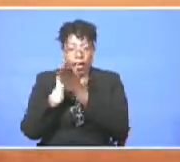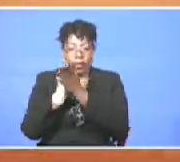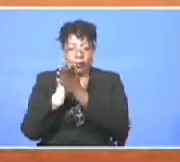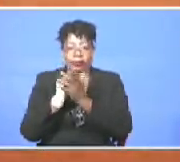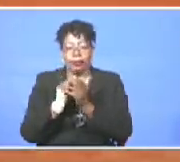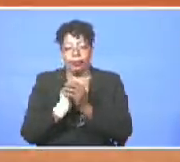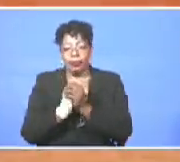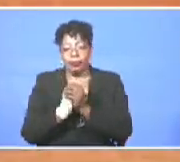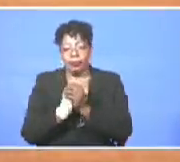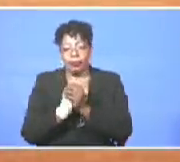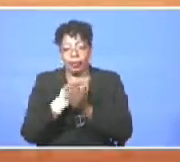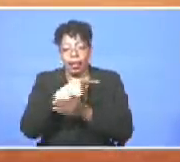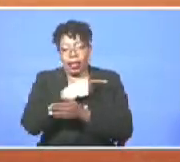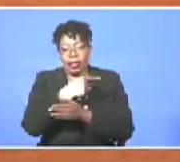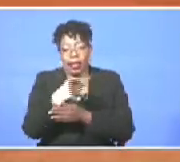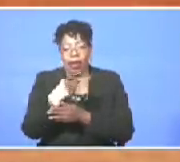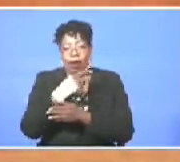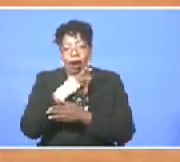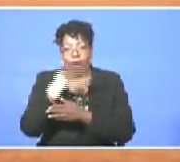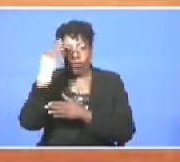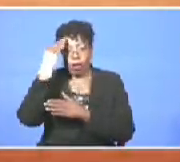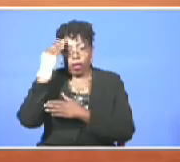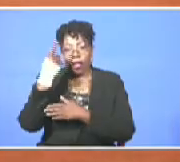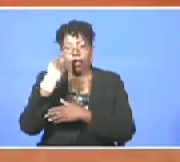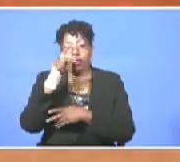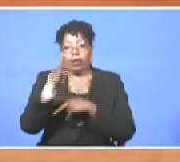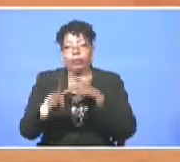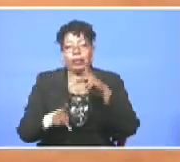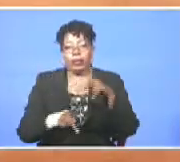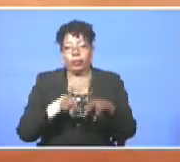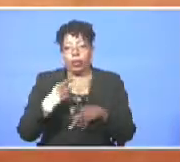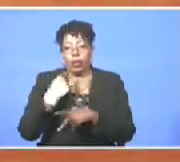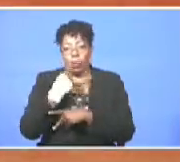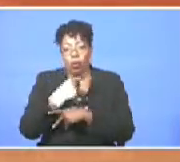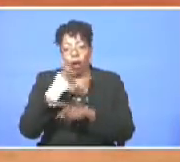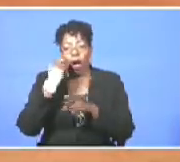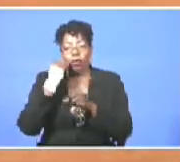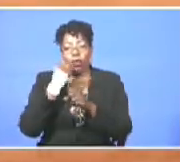They are recognizing the people who have worked extremely hard